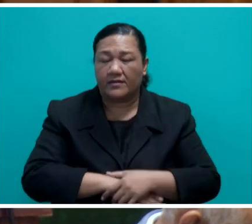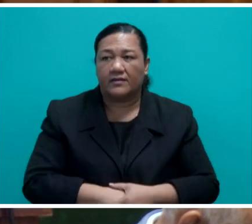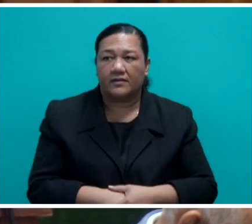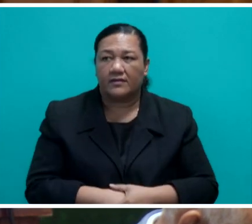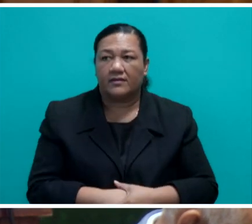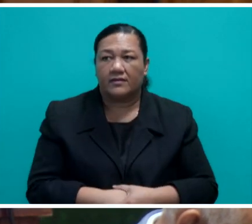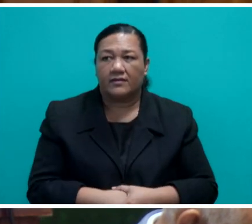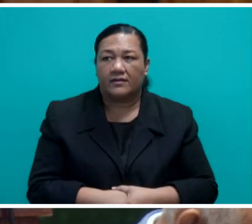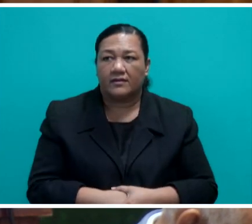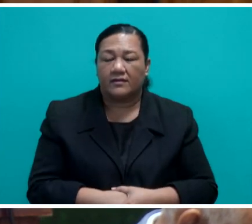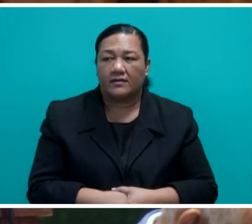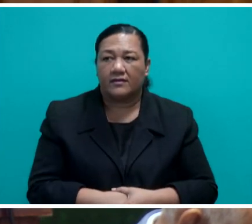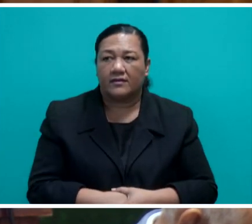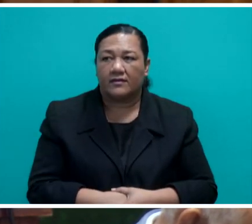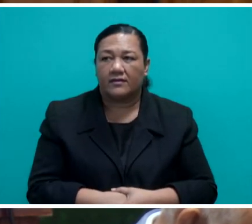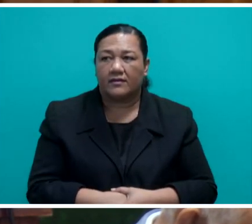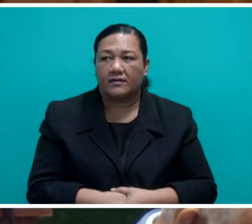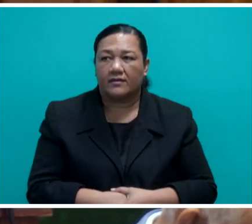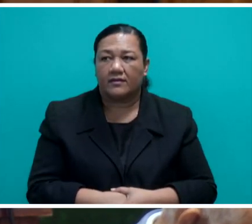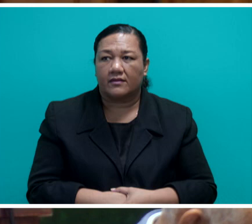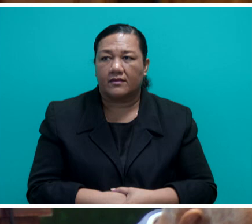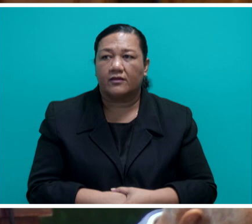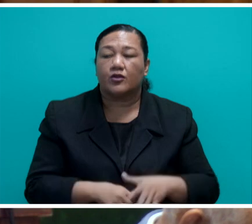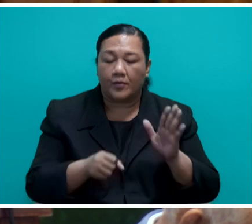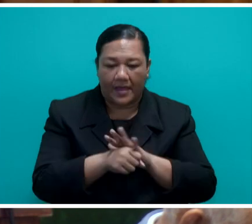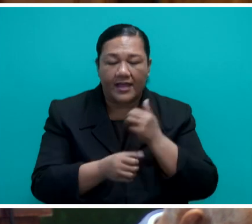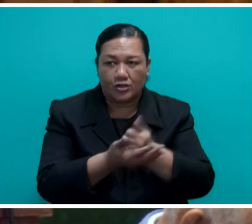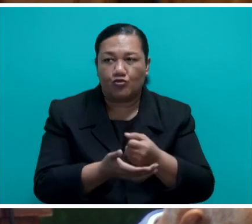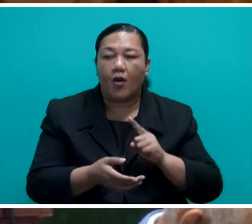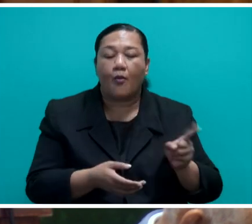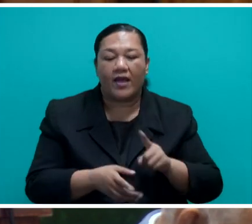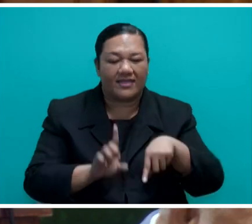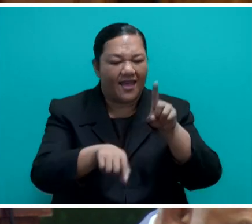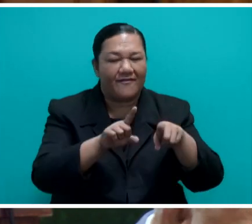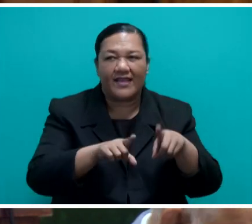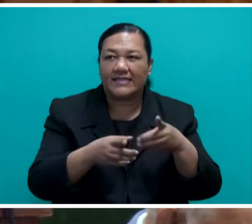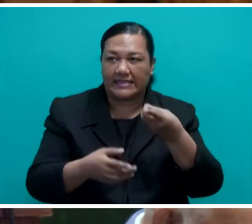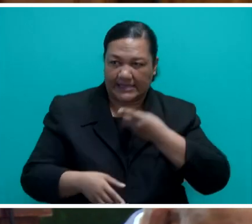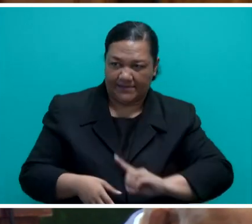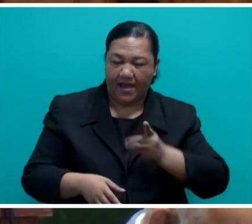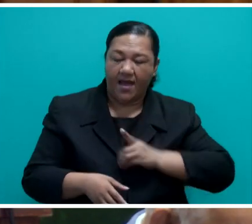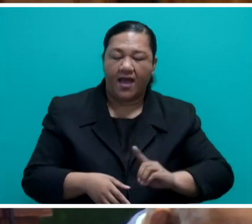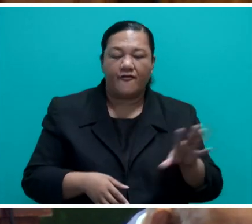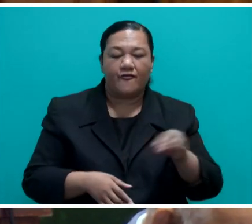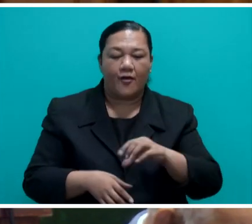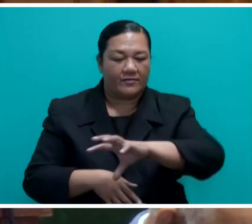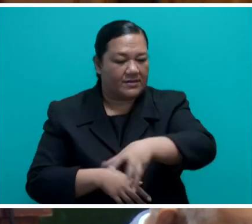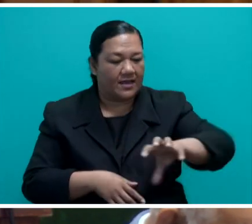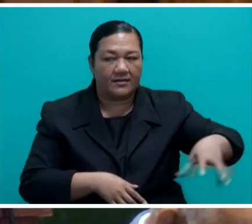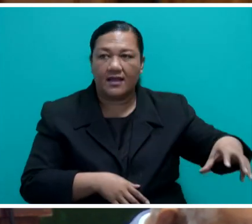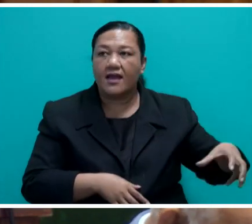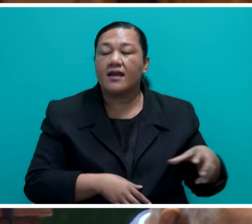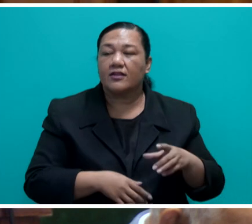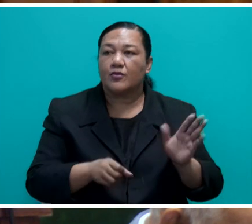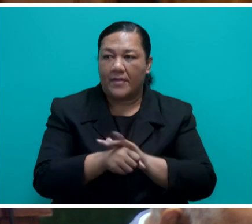with the daunting task of meeting these diverse demands from the sector to mitigate drainage issues and to